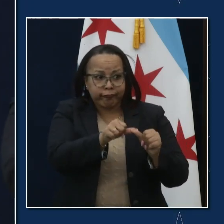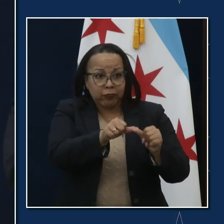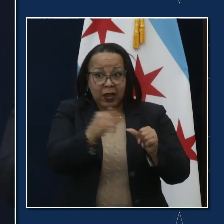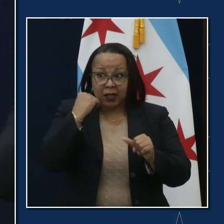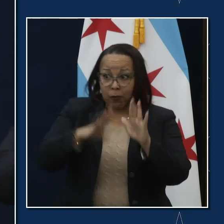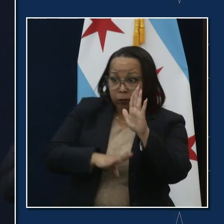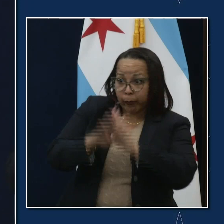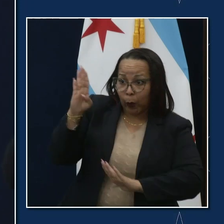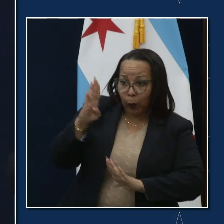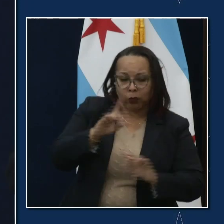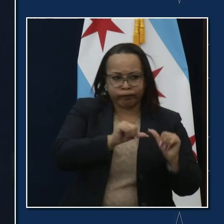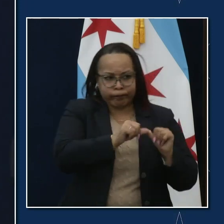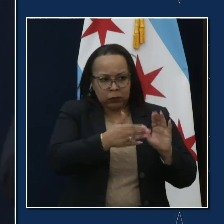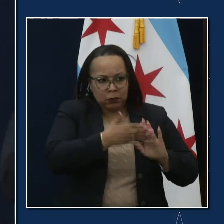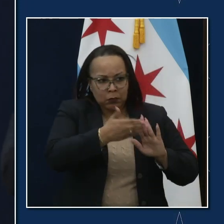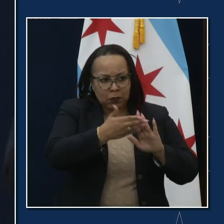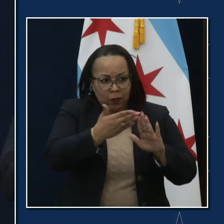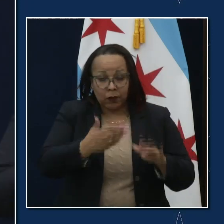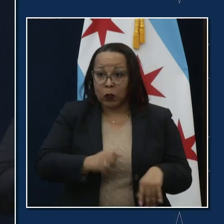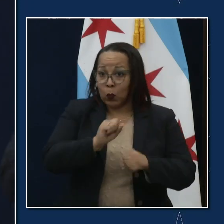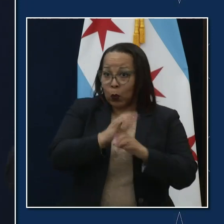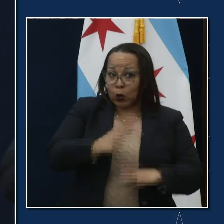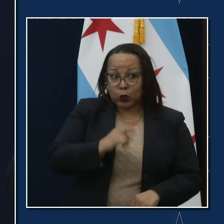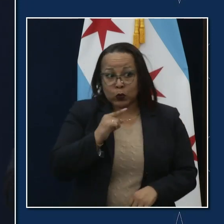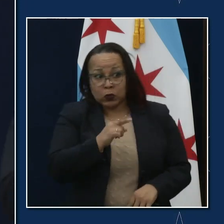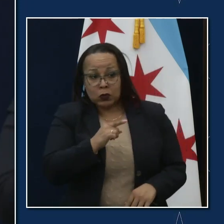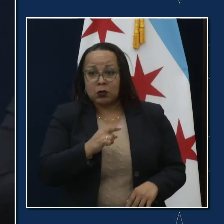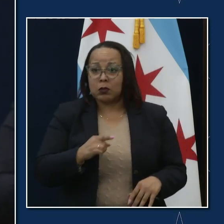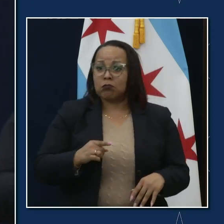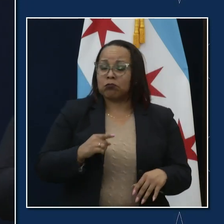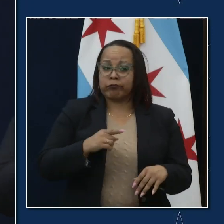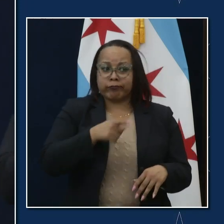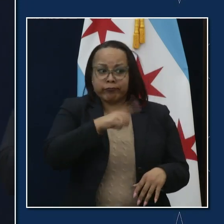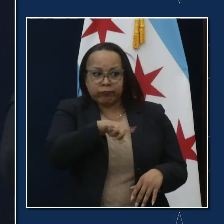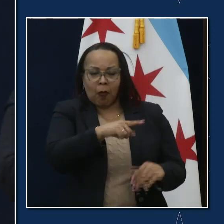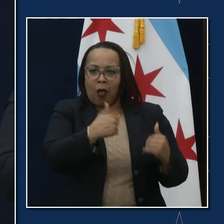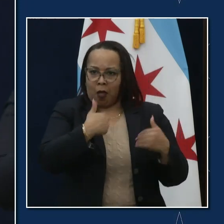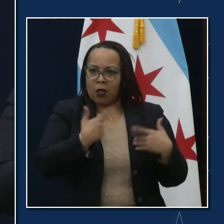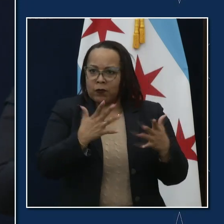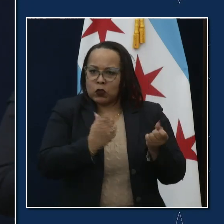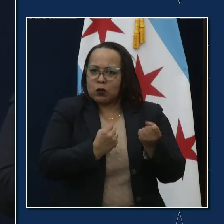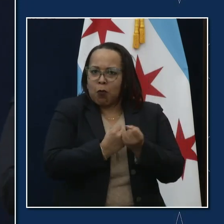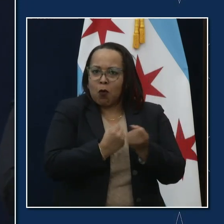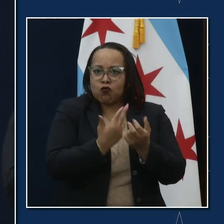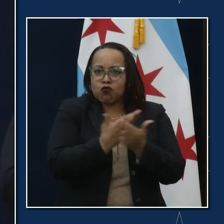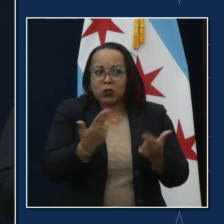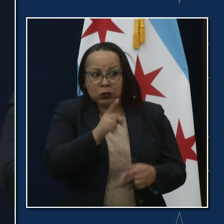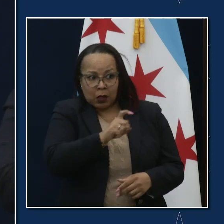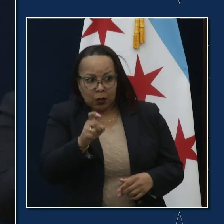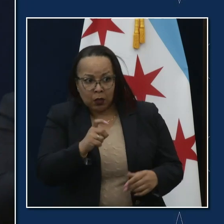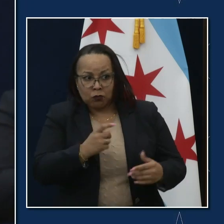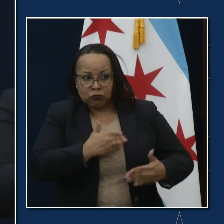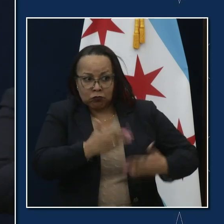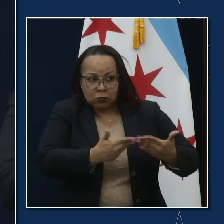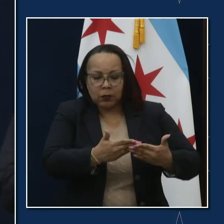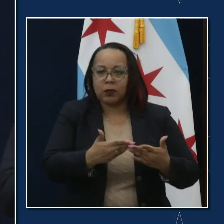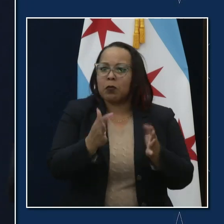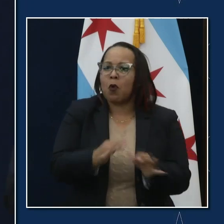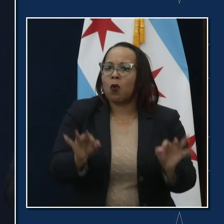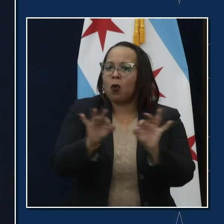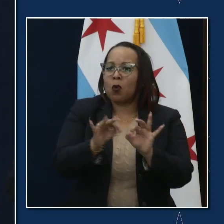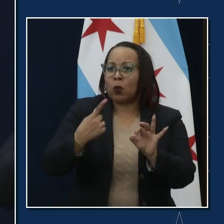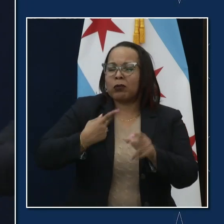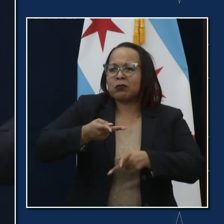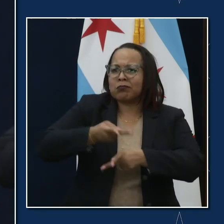in cases, making sure that our healthcare workers and our first responders have the support and resources that they need, and making sure that we're